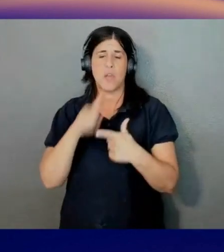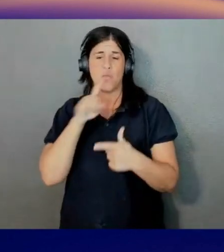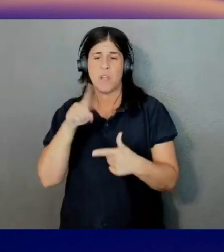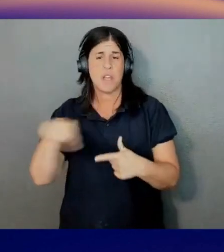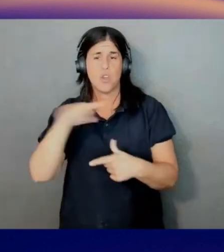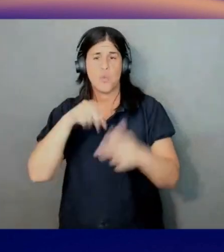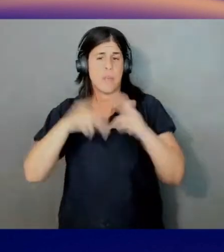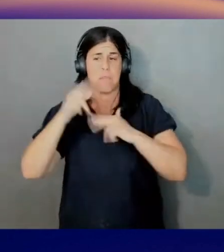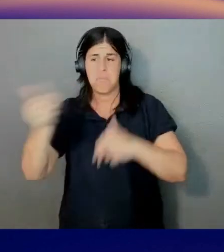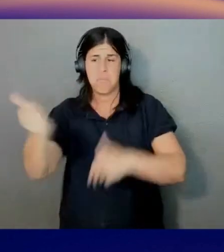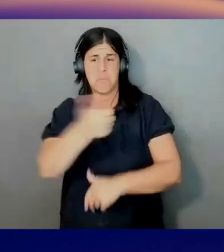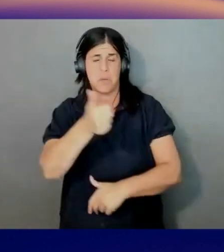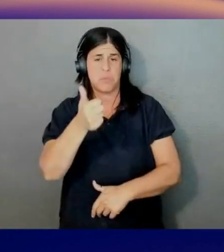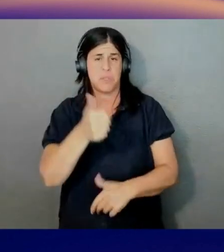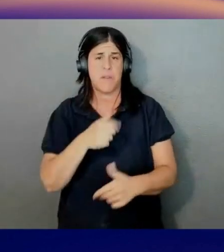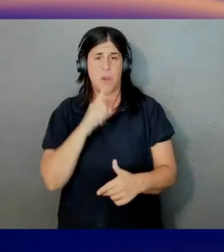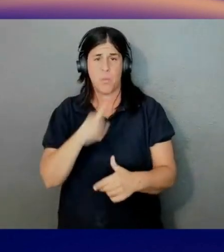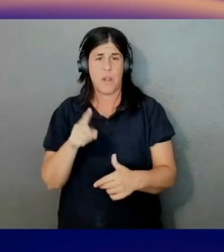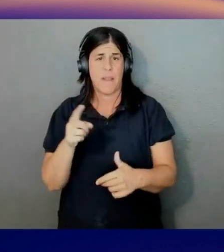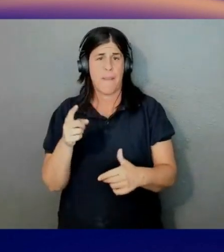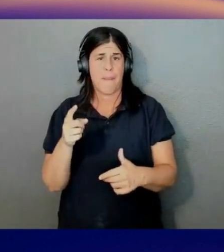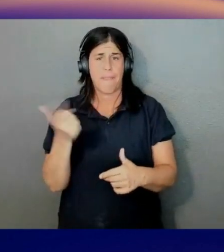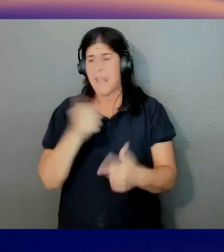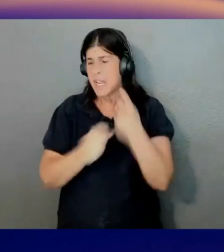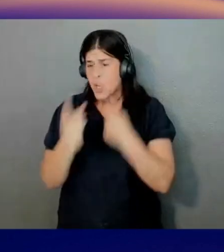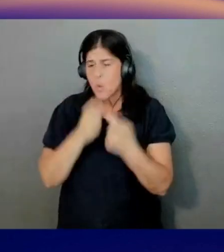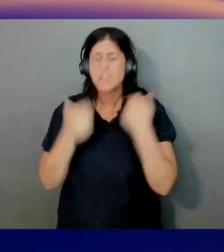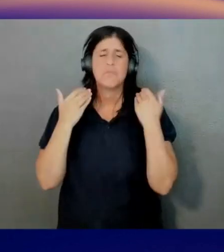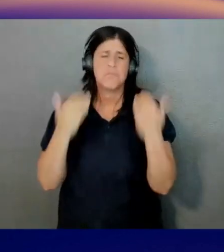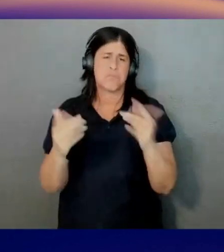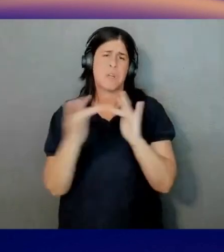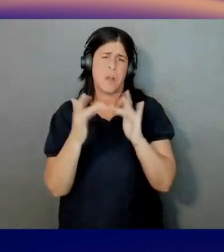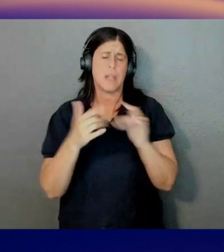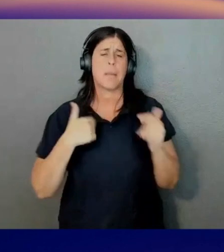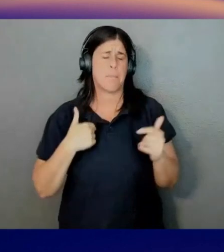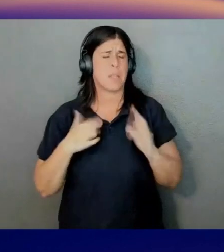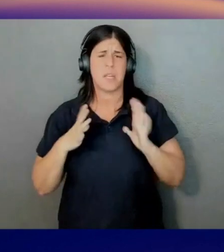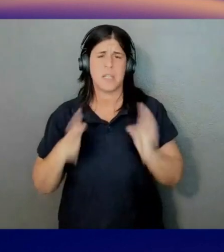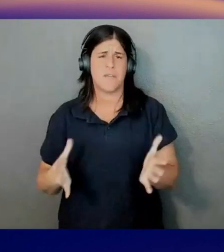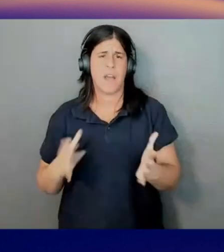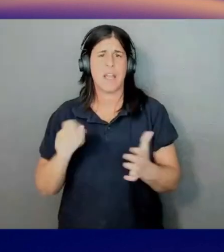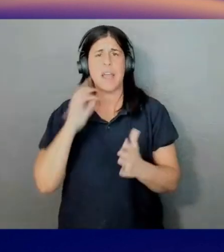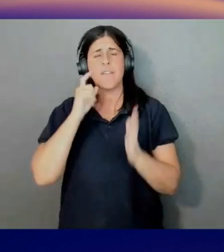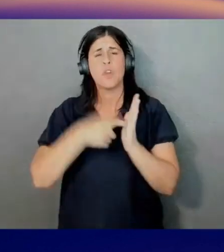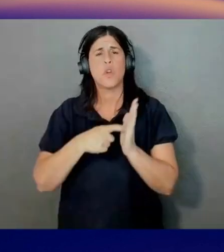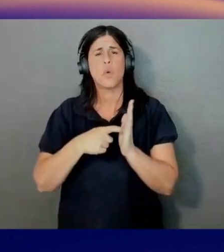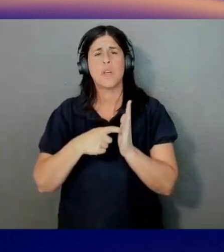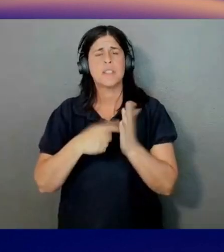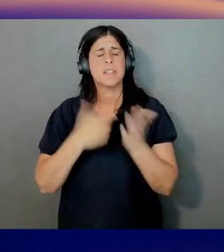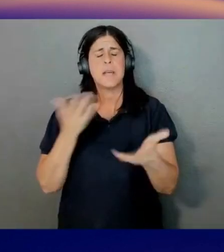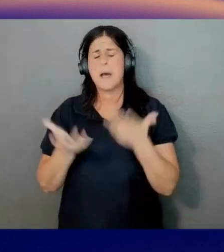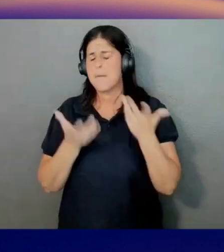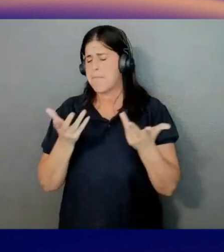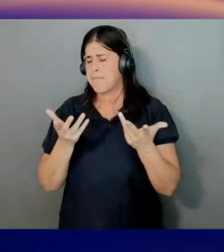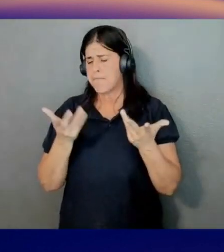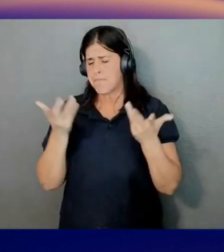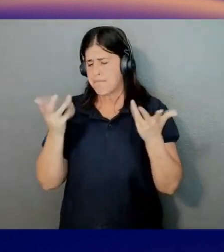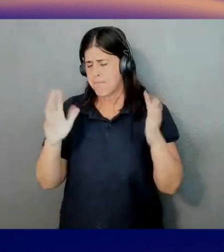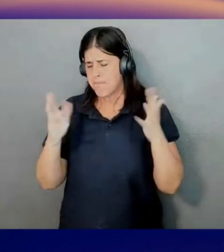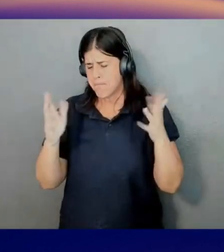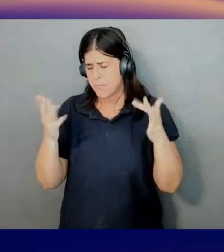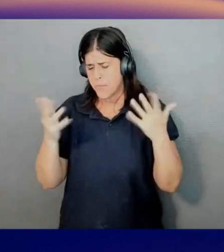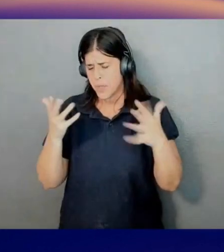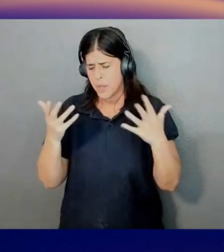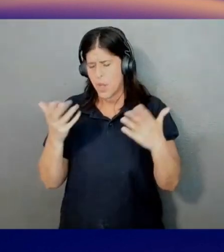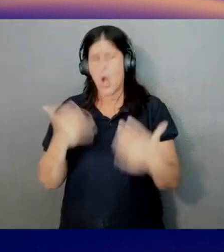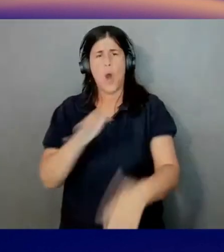themselves. And All if right. they have any questions, they can always reach out to me. And if you see, there is already the authentication